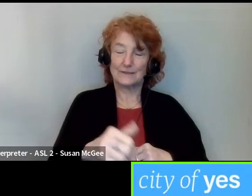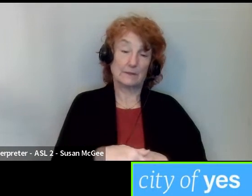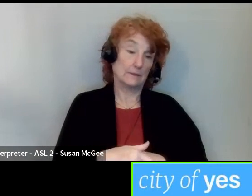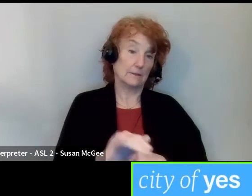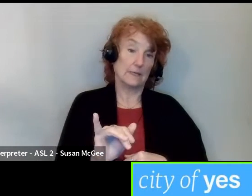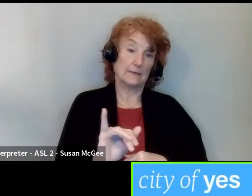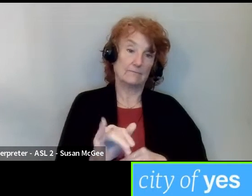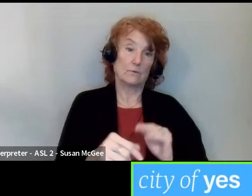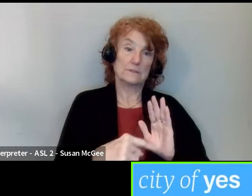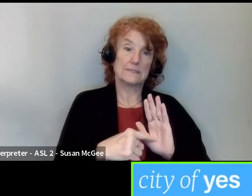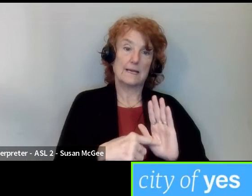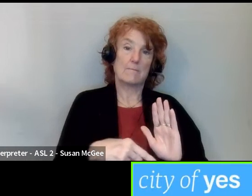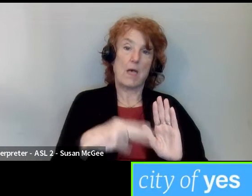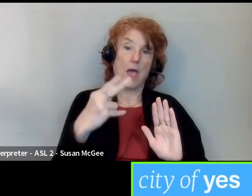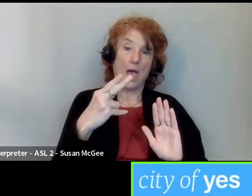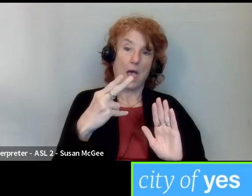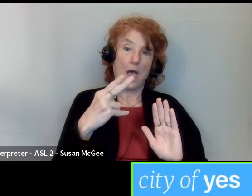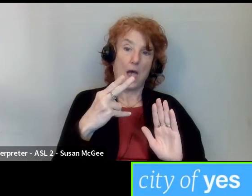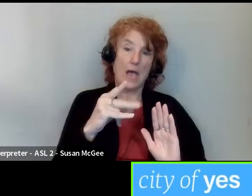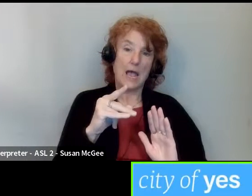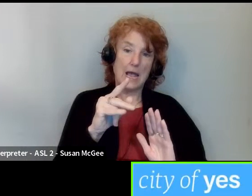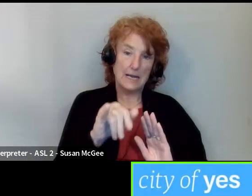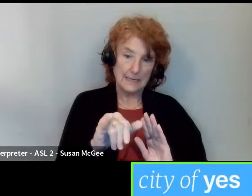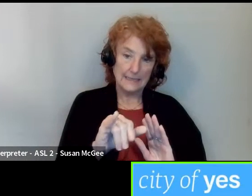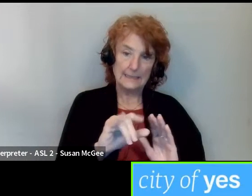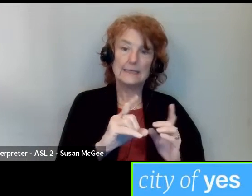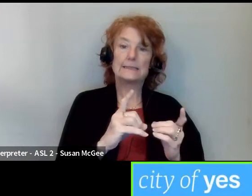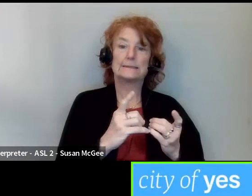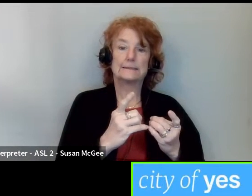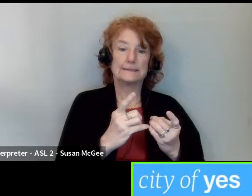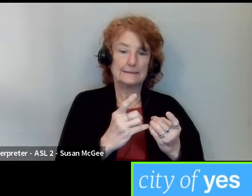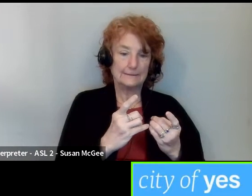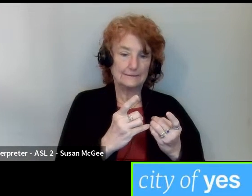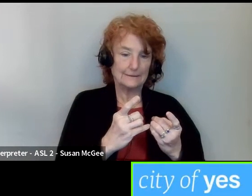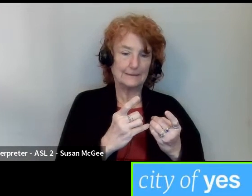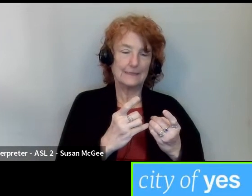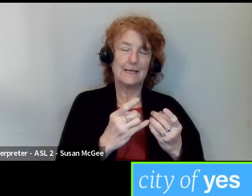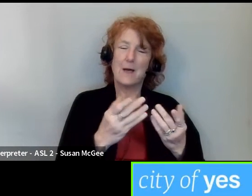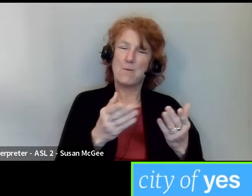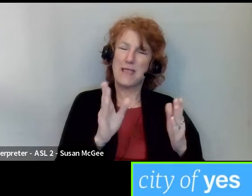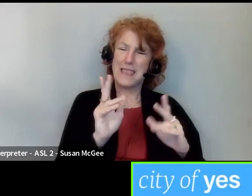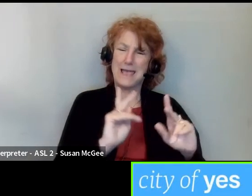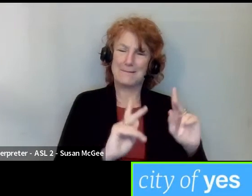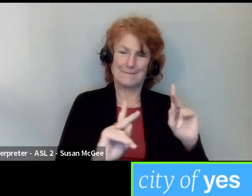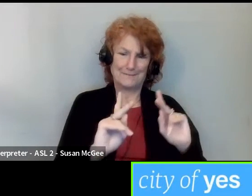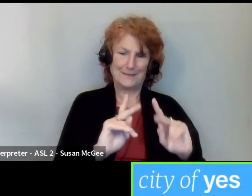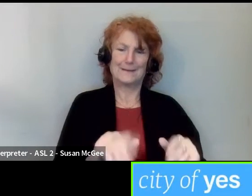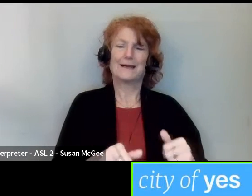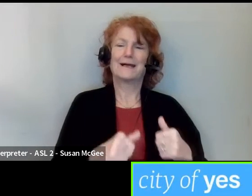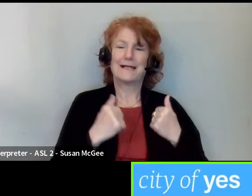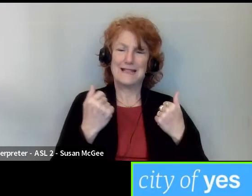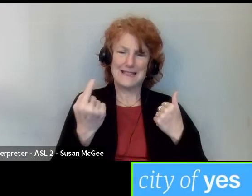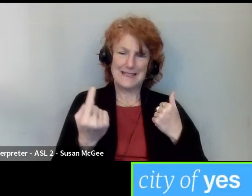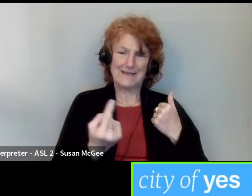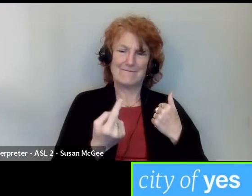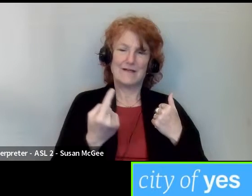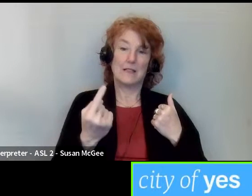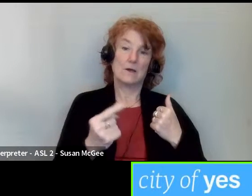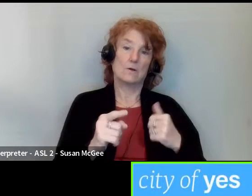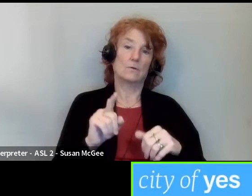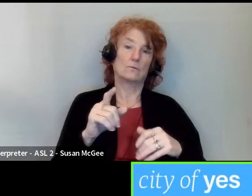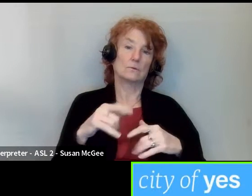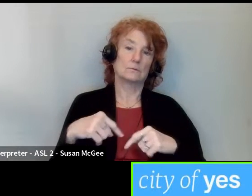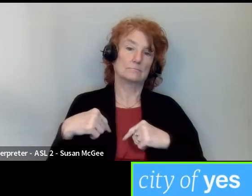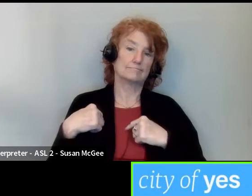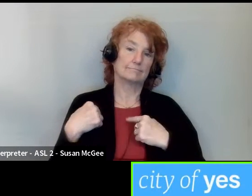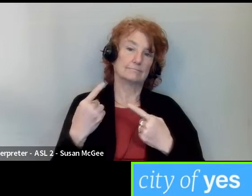would enable smaller shared apartments that would allow people to live alone who are currently often teaming up with roommates and